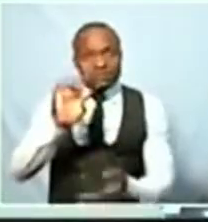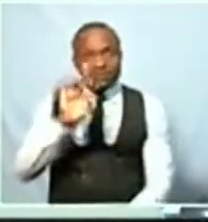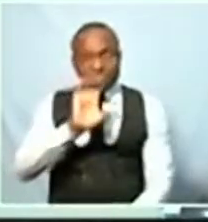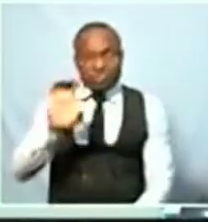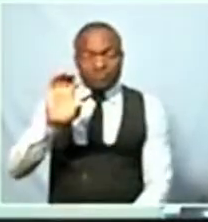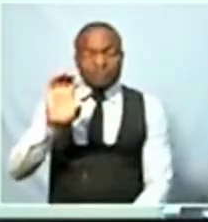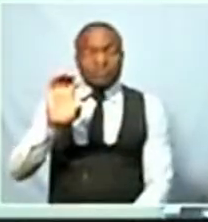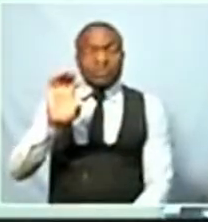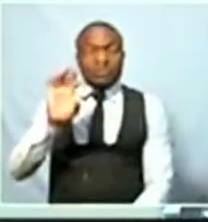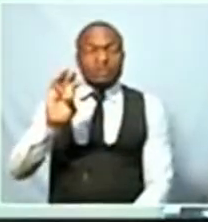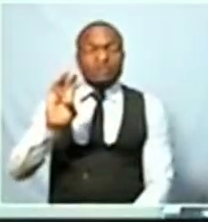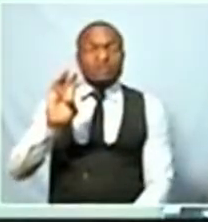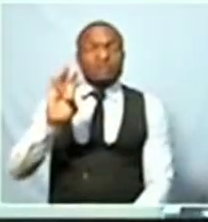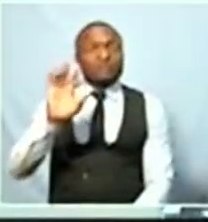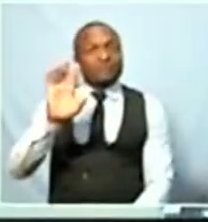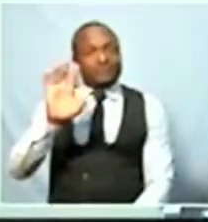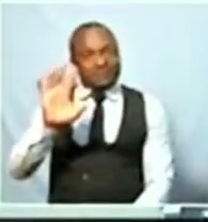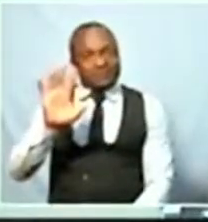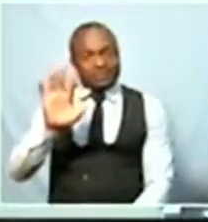252,264,875.